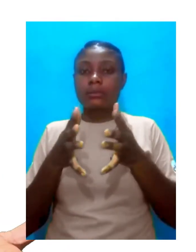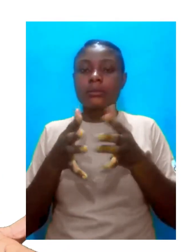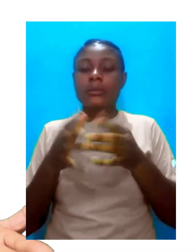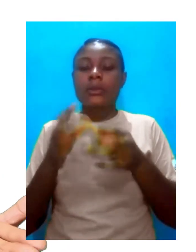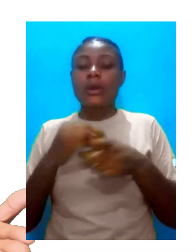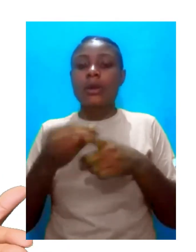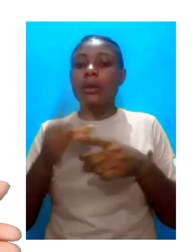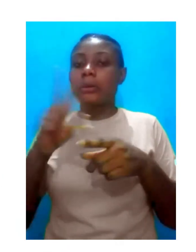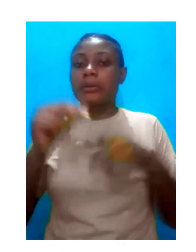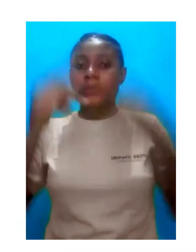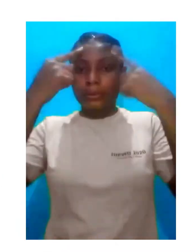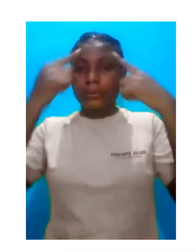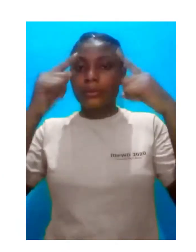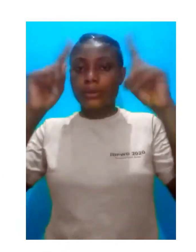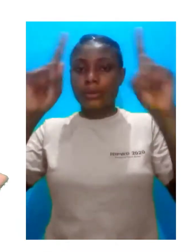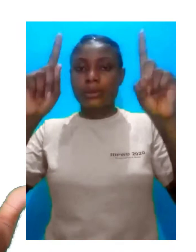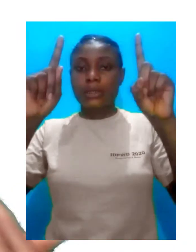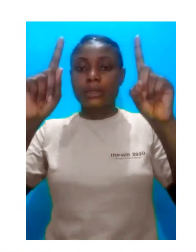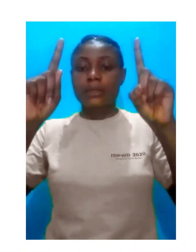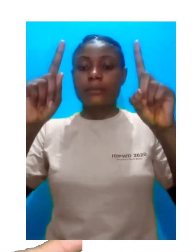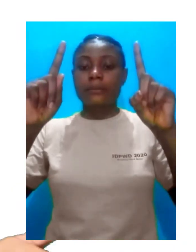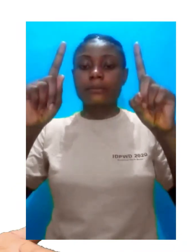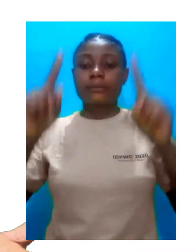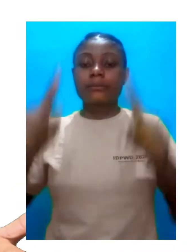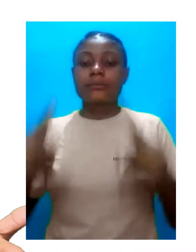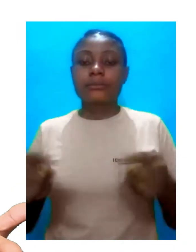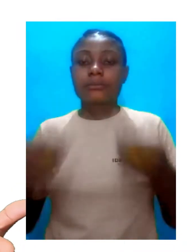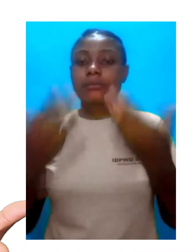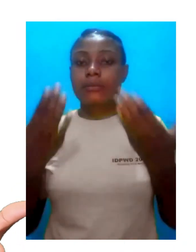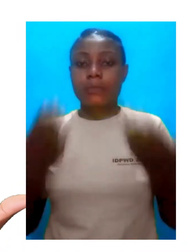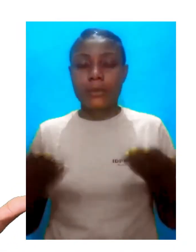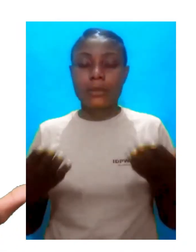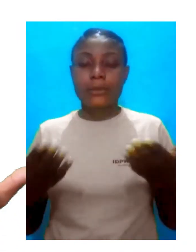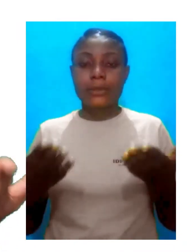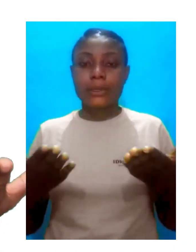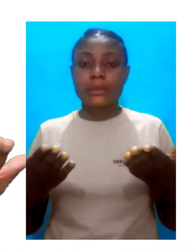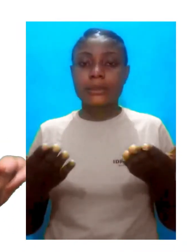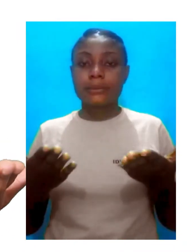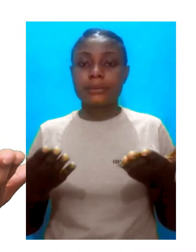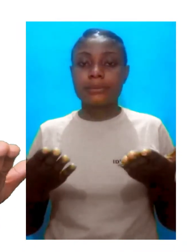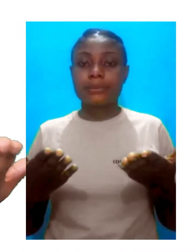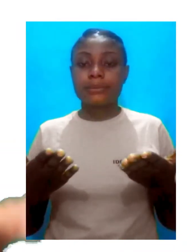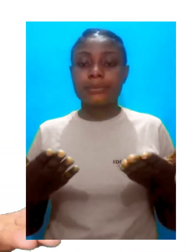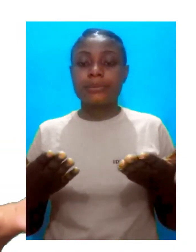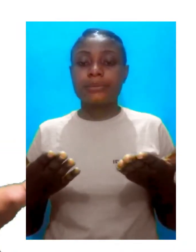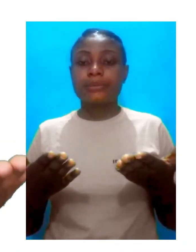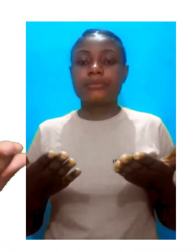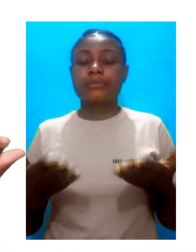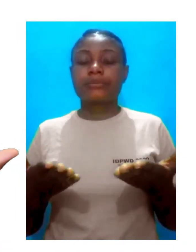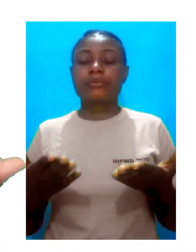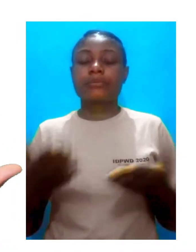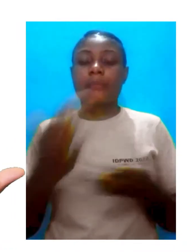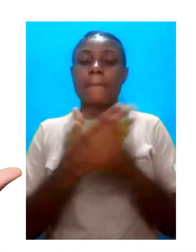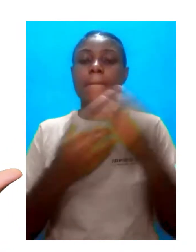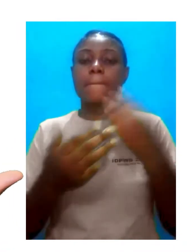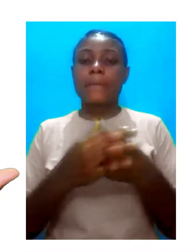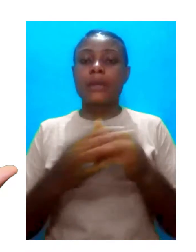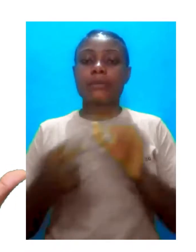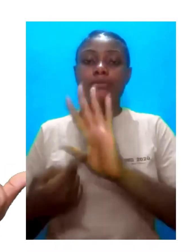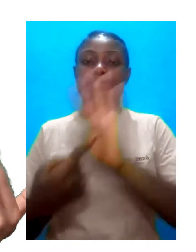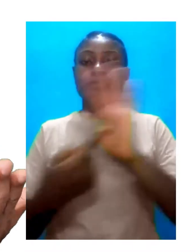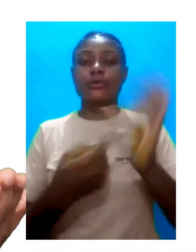nothing or no success. Again, open